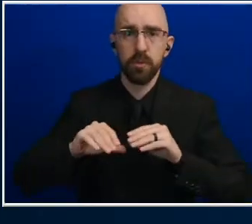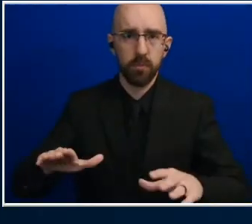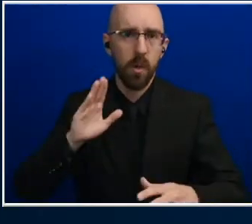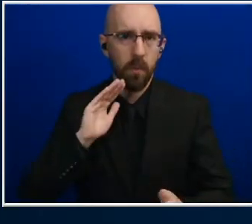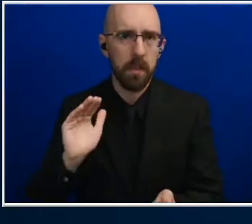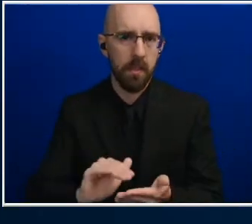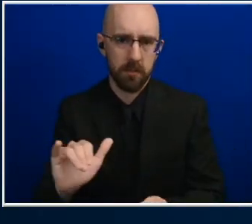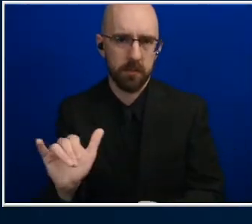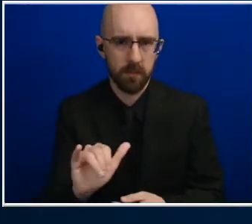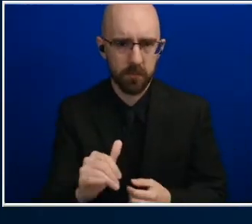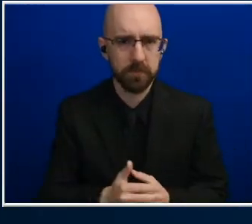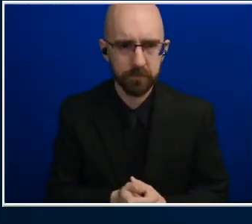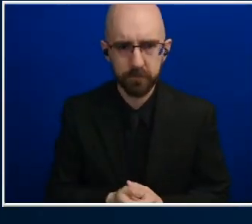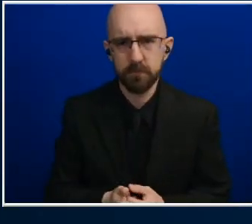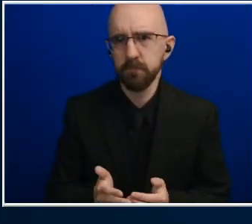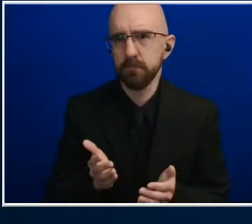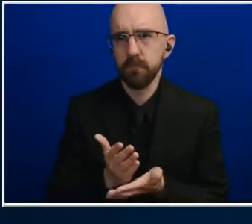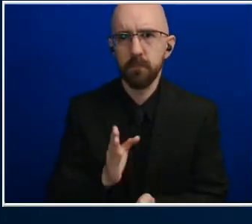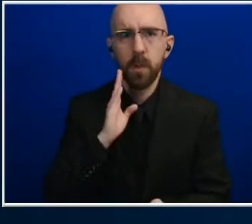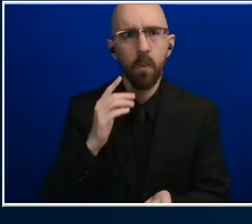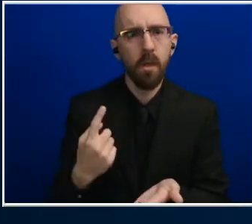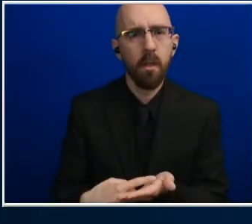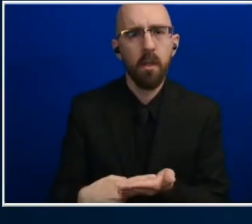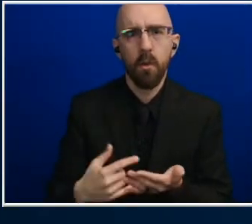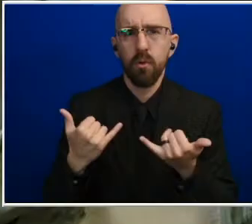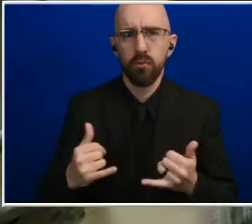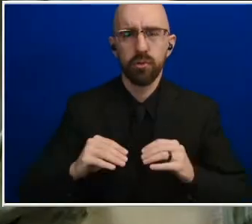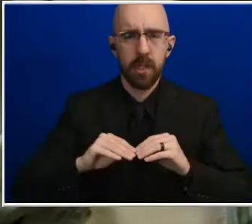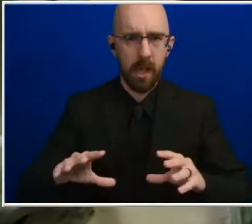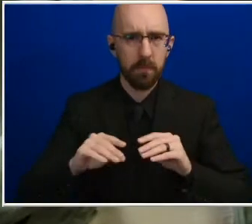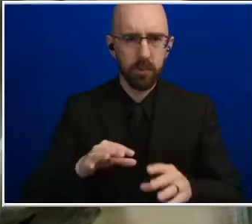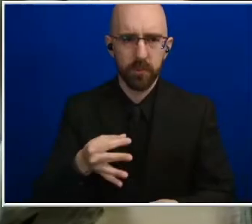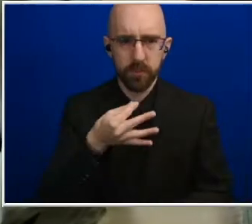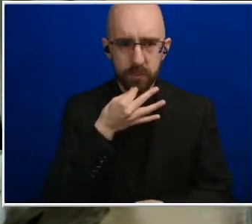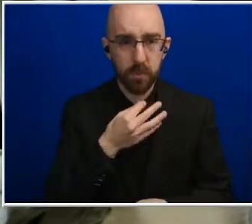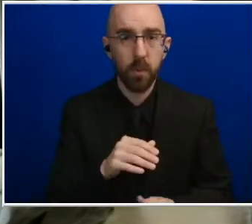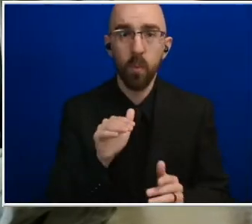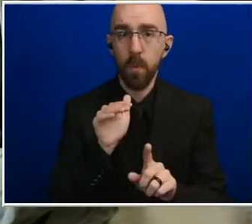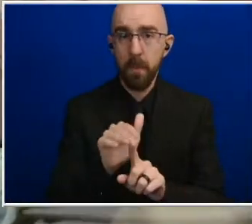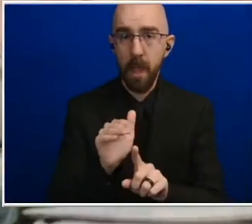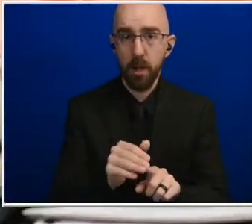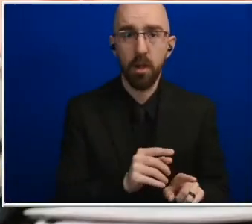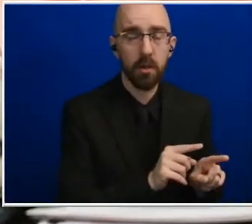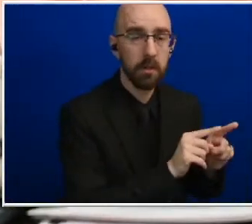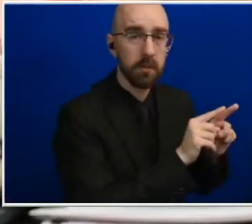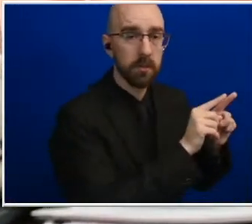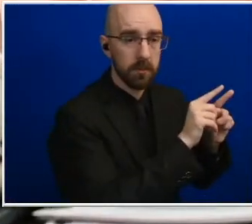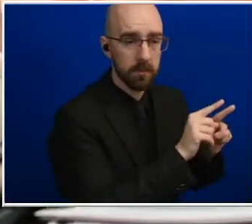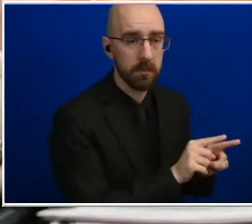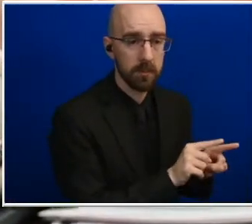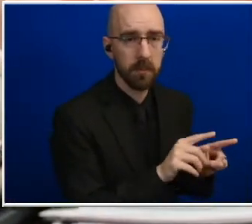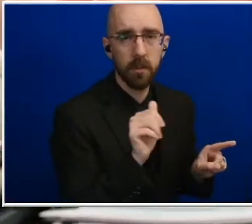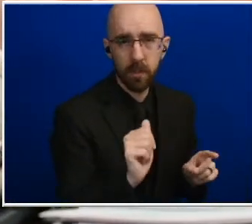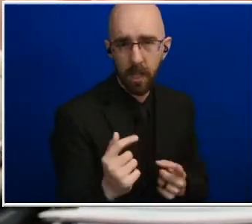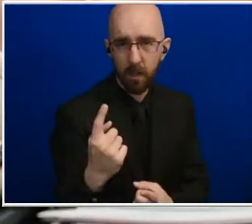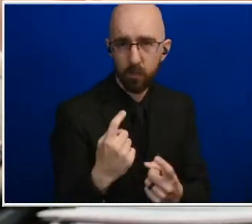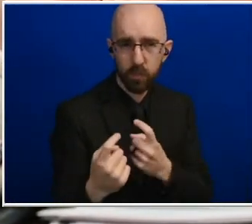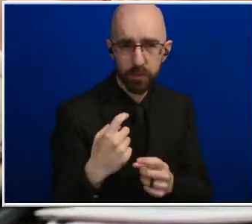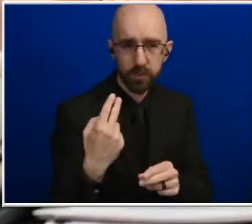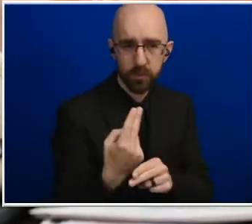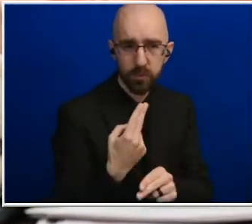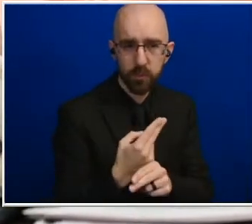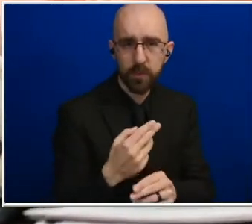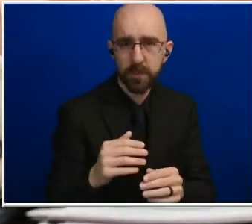we're going to talk more about the current outbreaks here in just a second. A quick reminder that you can send us questions. Use the methods on your screen,